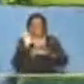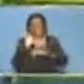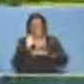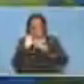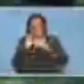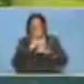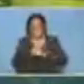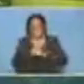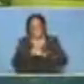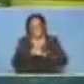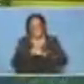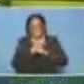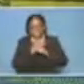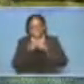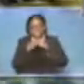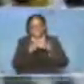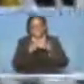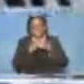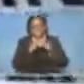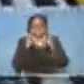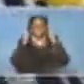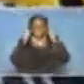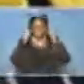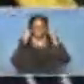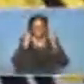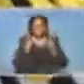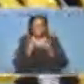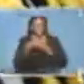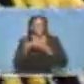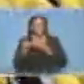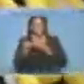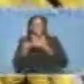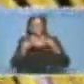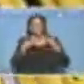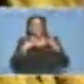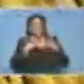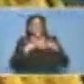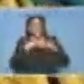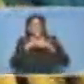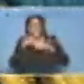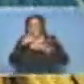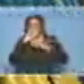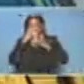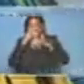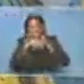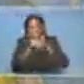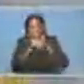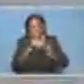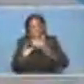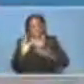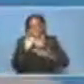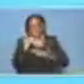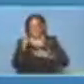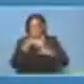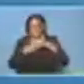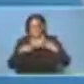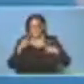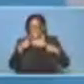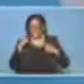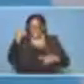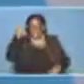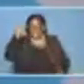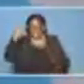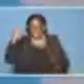for ways to capitalize on the milestone. Among them, a group of designers and a fabric company who have come up with an